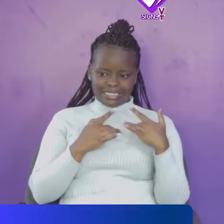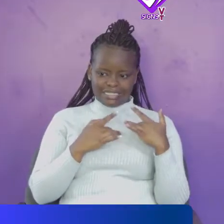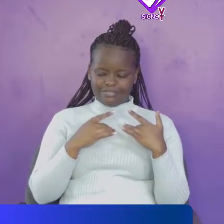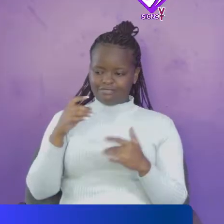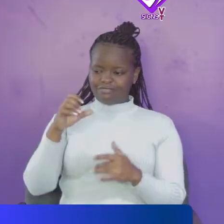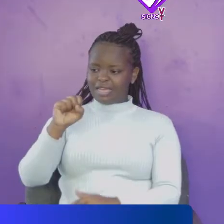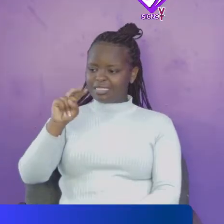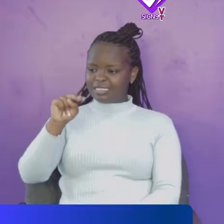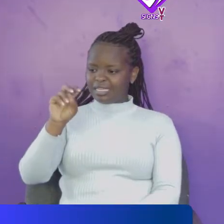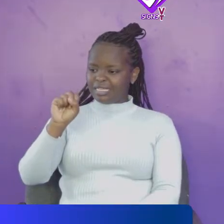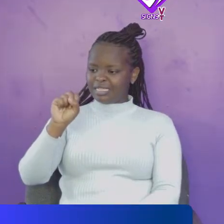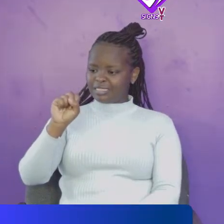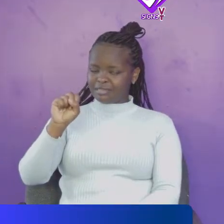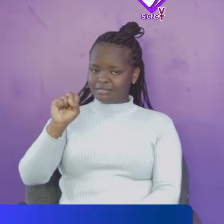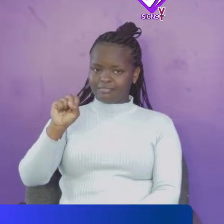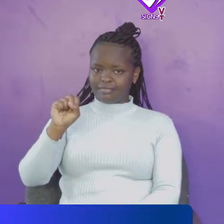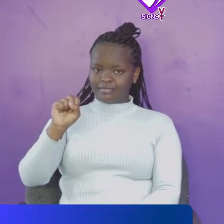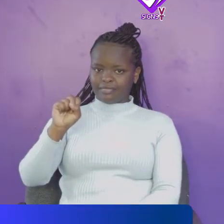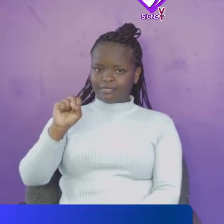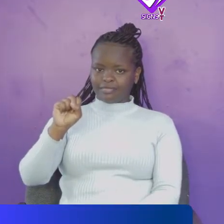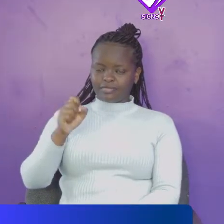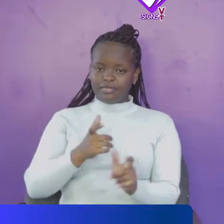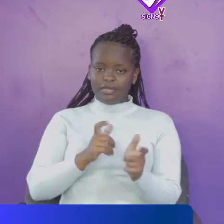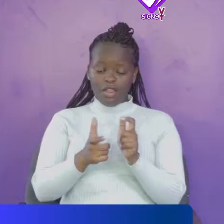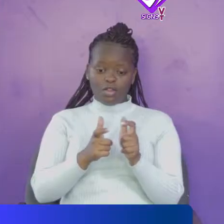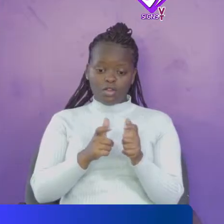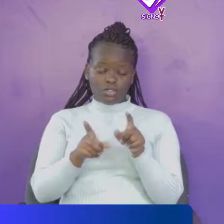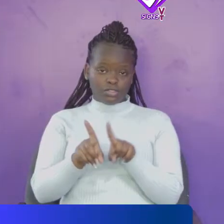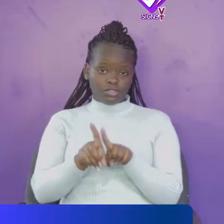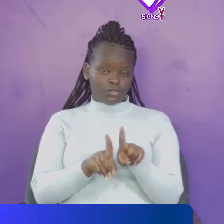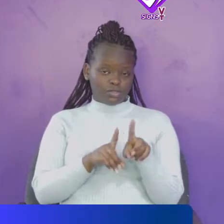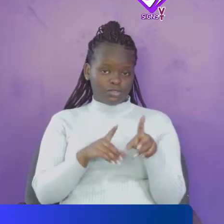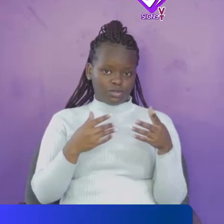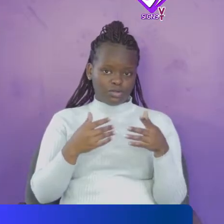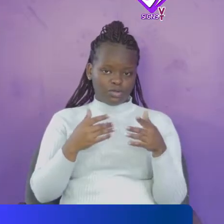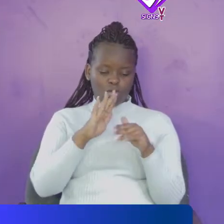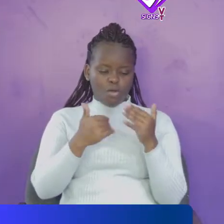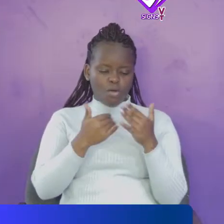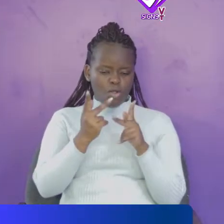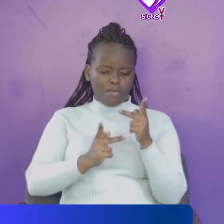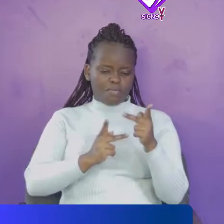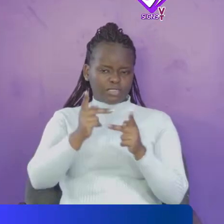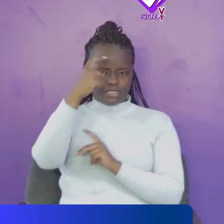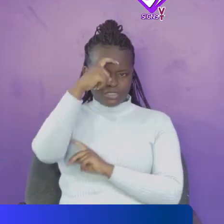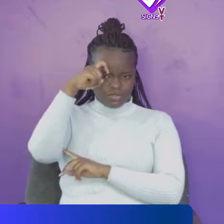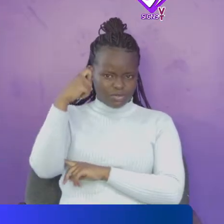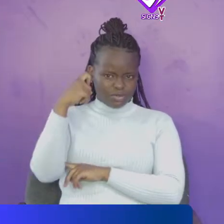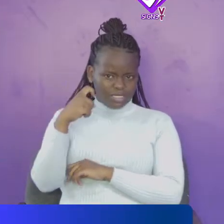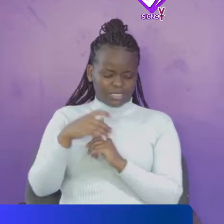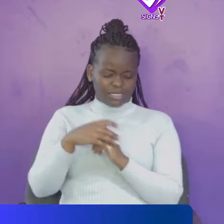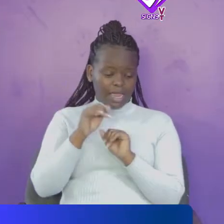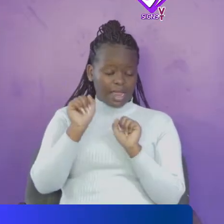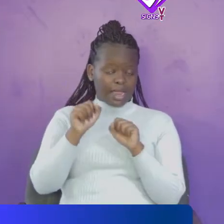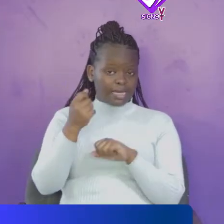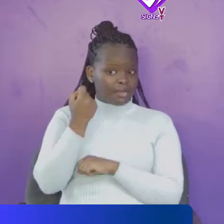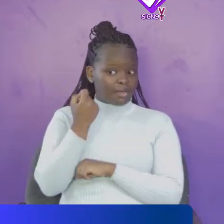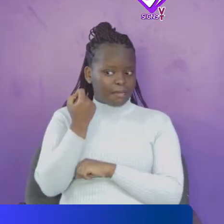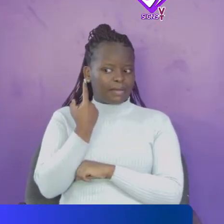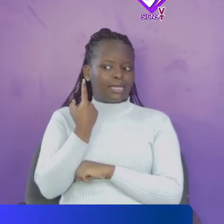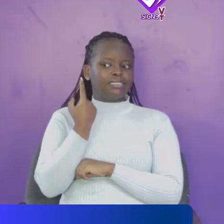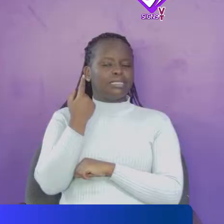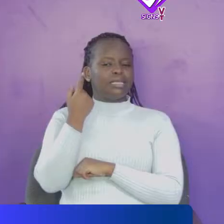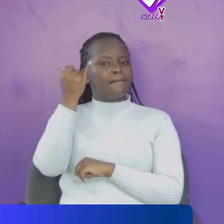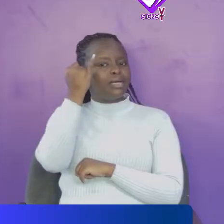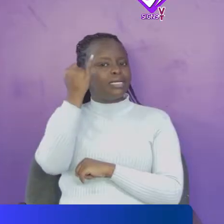fight or flight, Yeah. and it also controls the whole process of sweat. So you can imagine someone with excessive